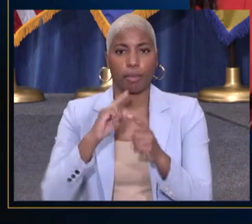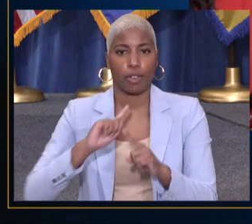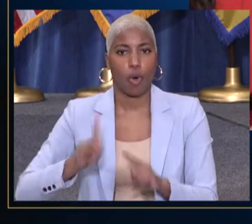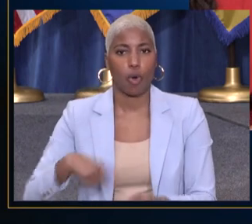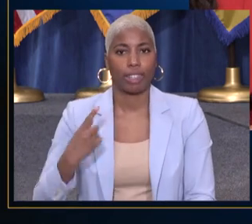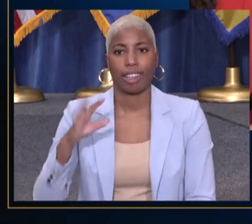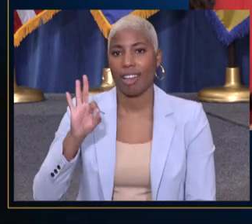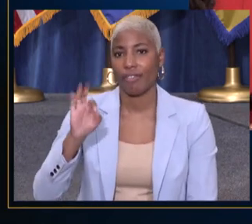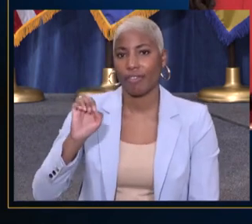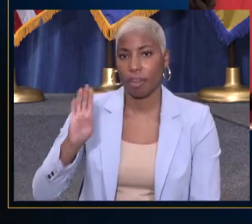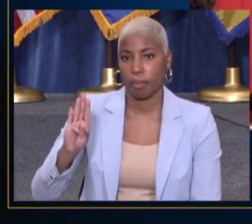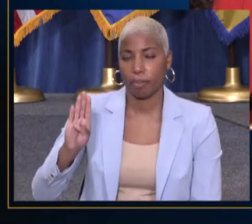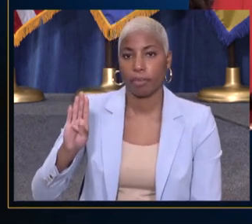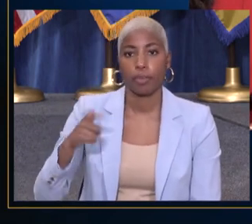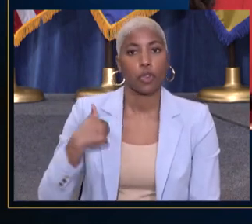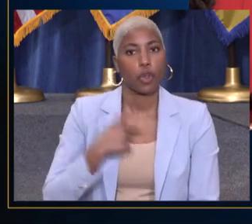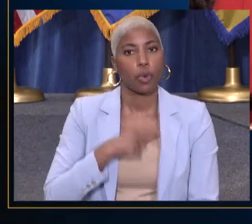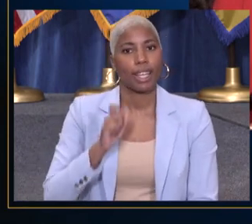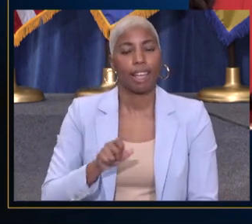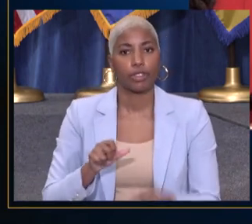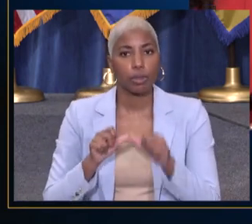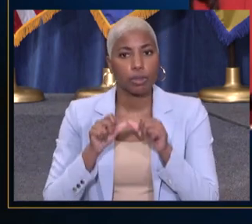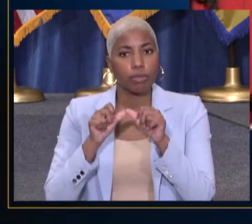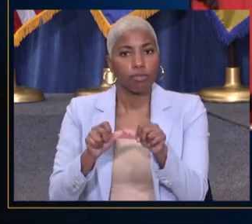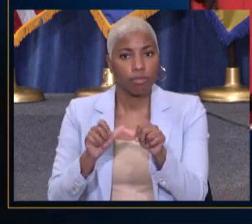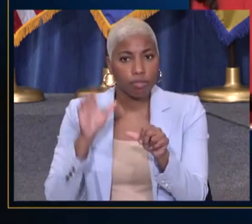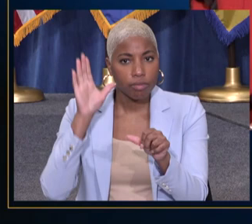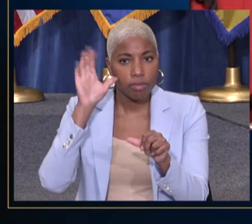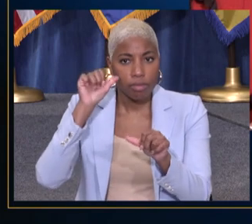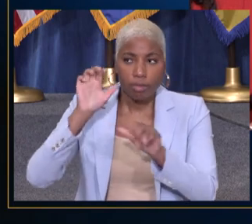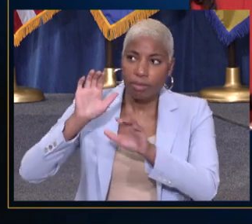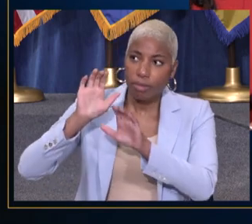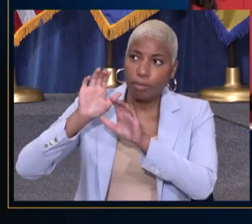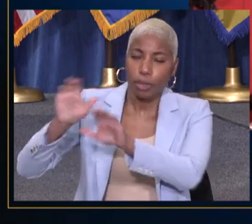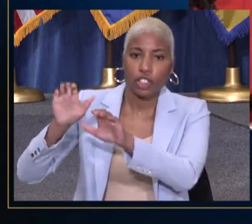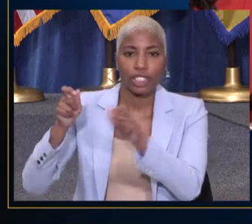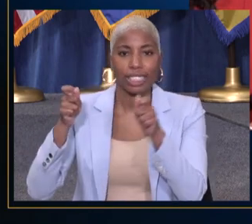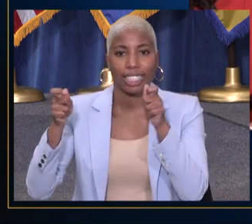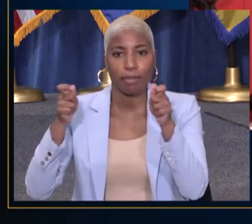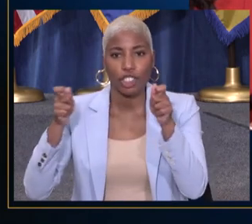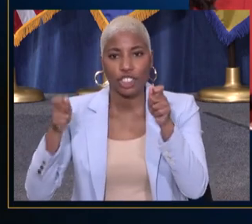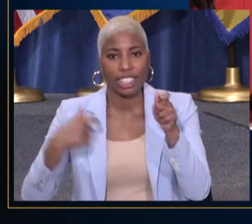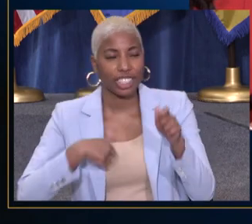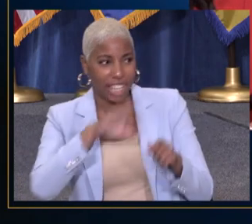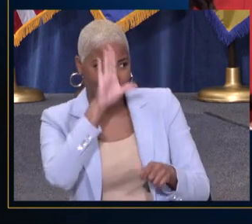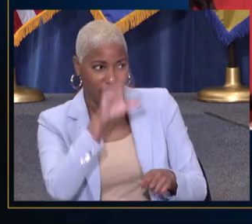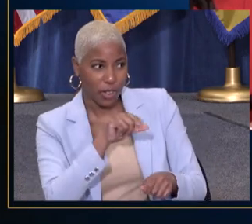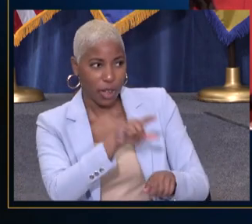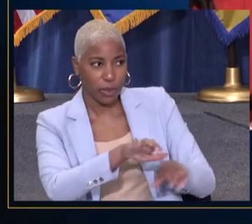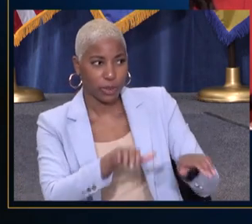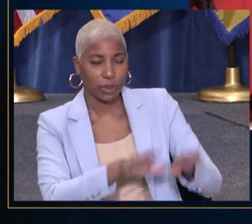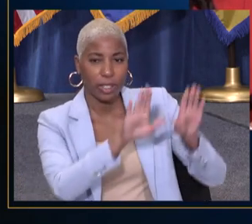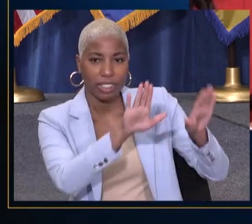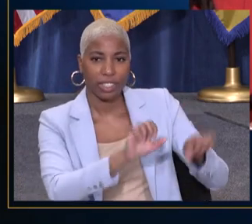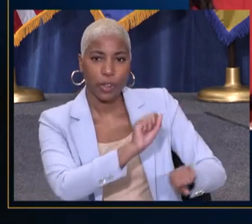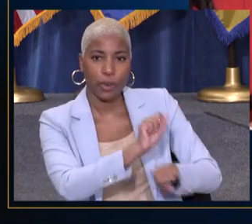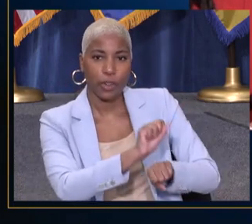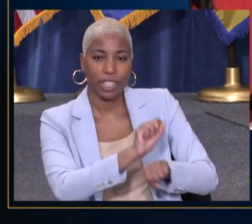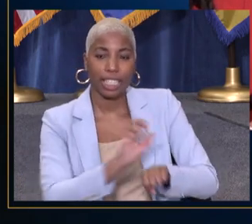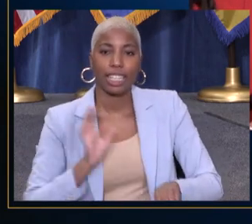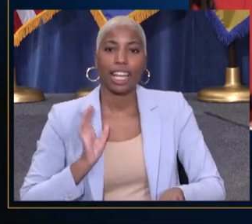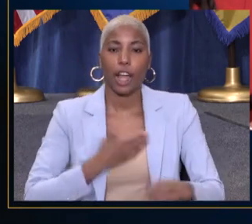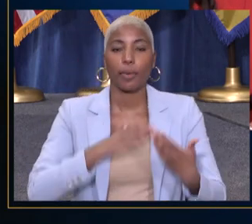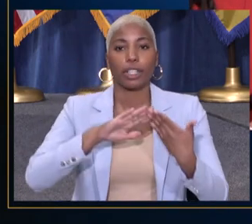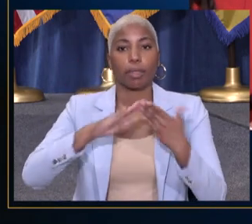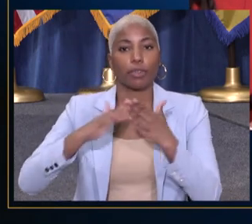to continue to really push the administration, which I know you're doing amazing work, in our communities